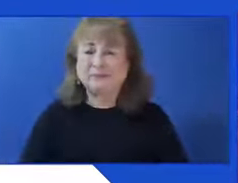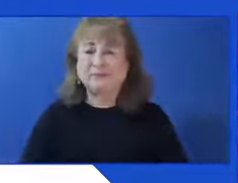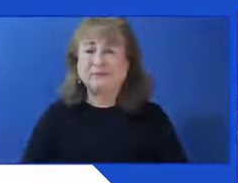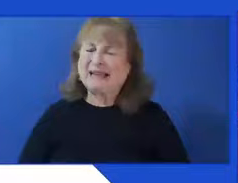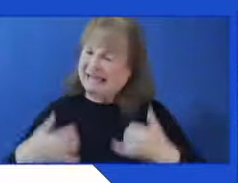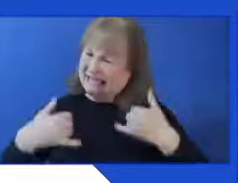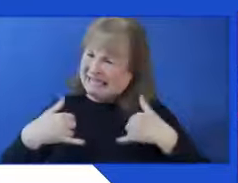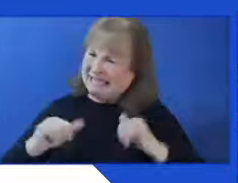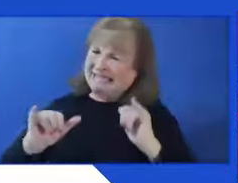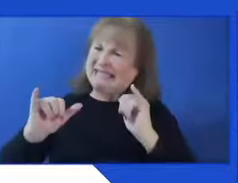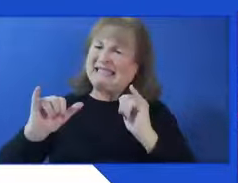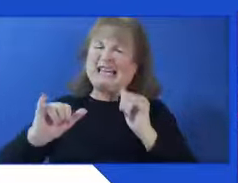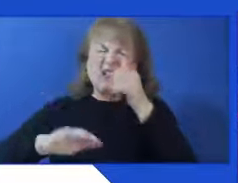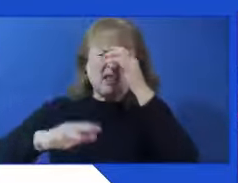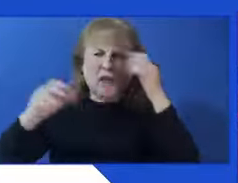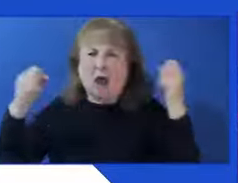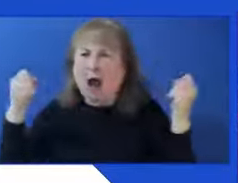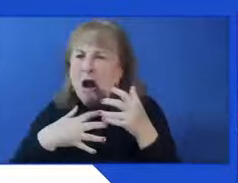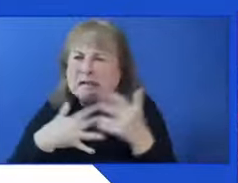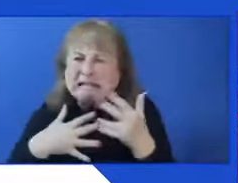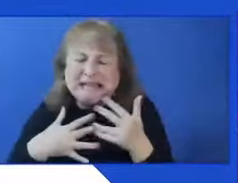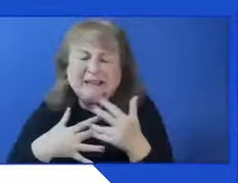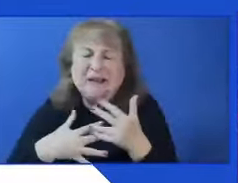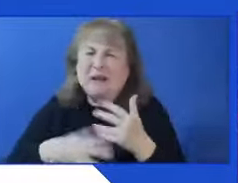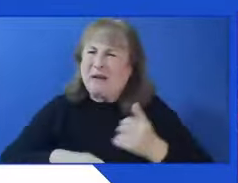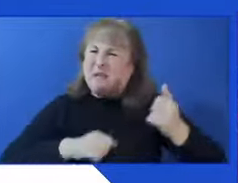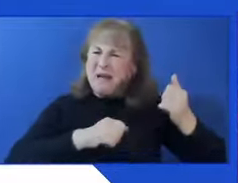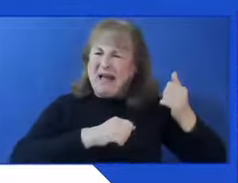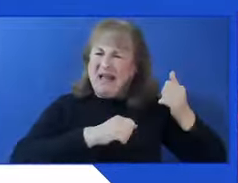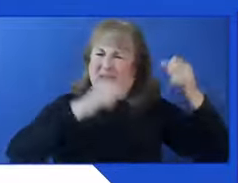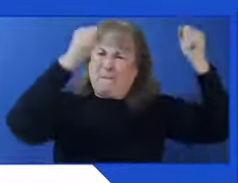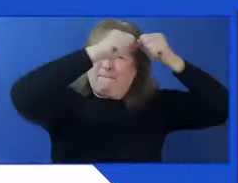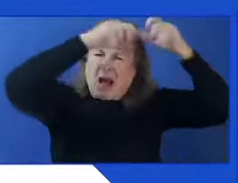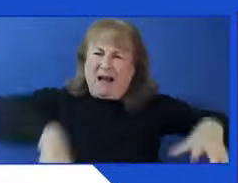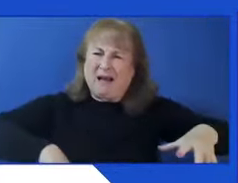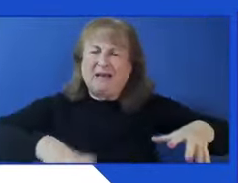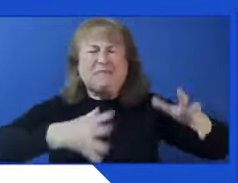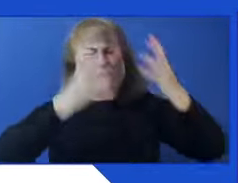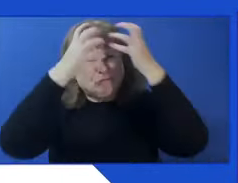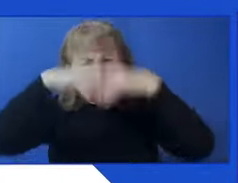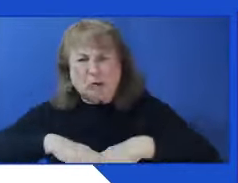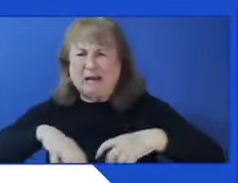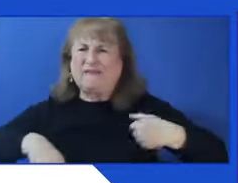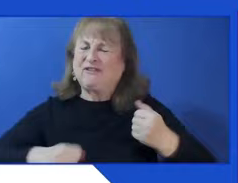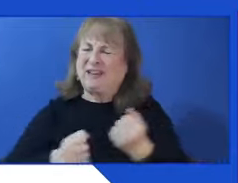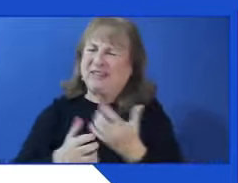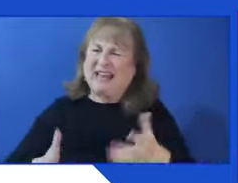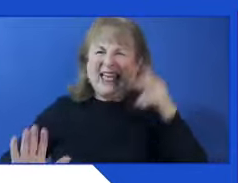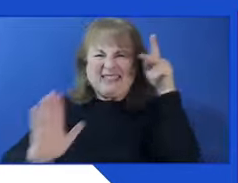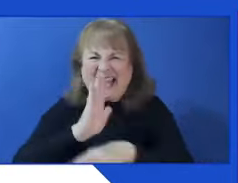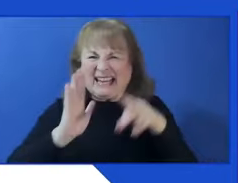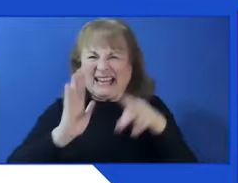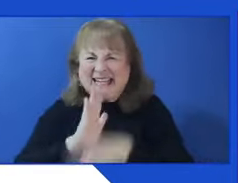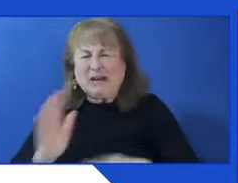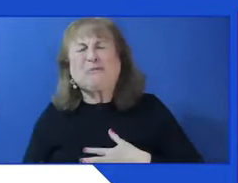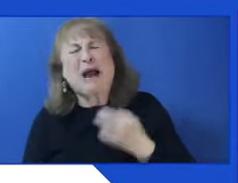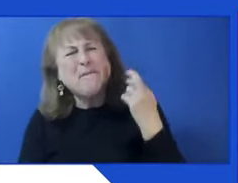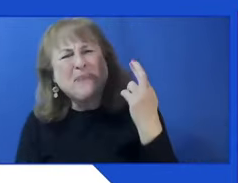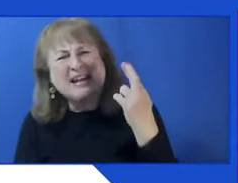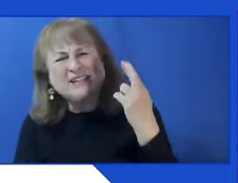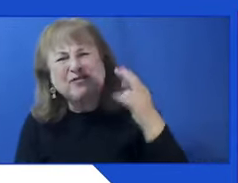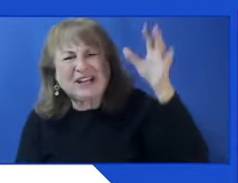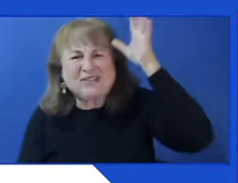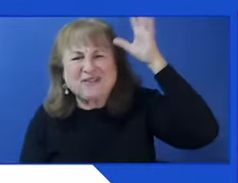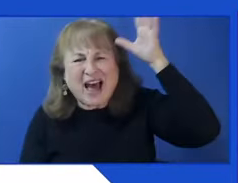still haunted by the AMIA bomb that tore us apart, that killed my best friend's